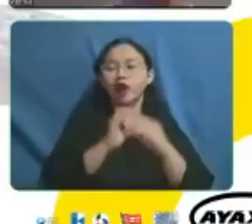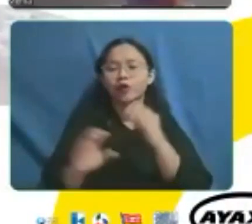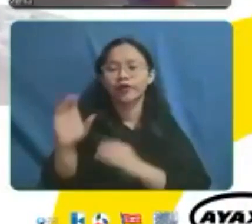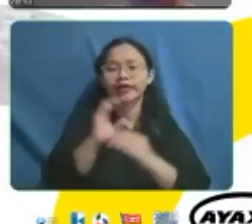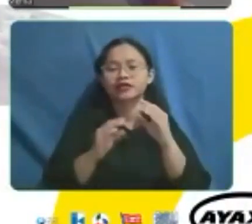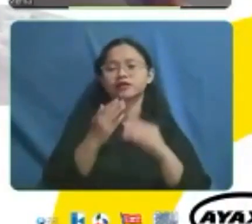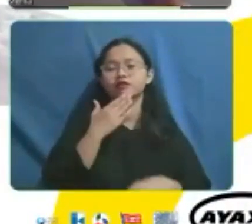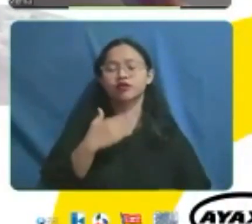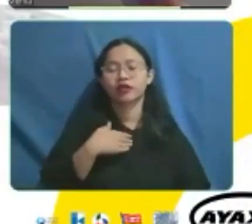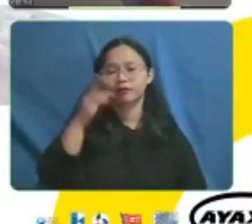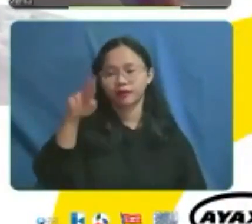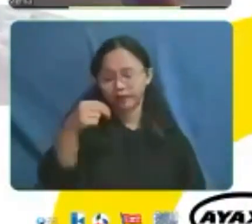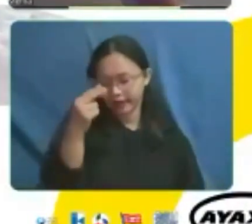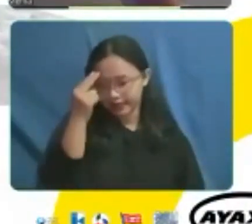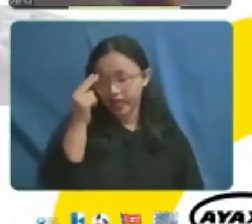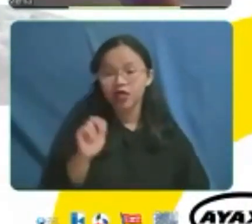Next slide.